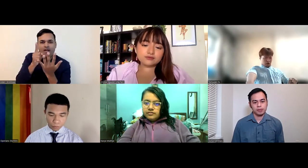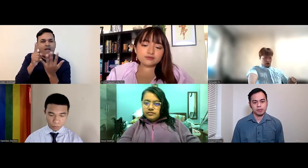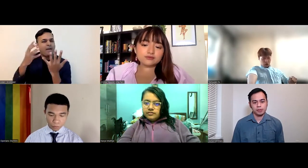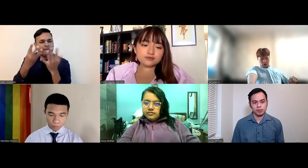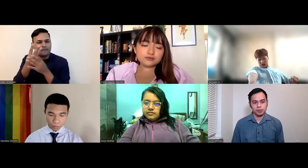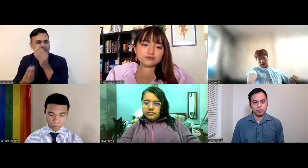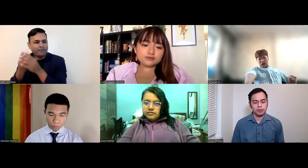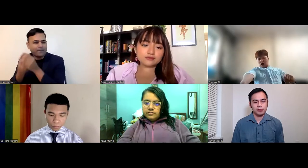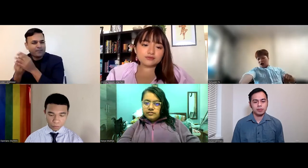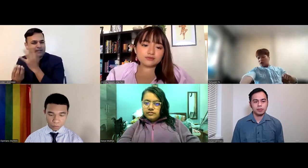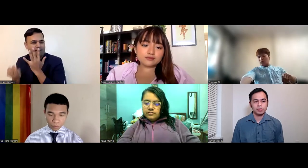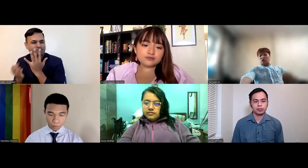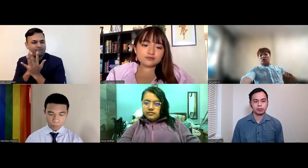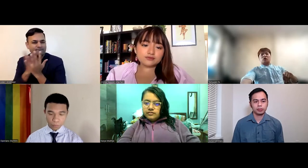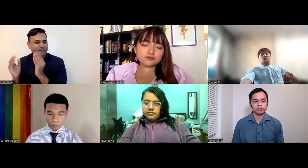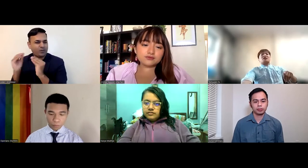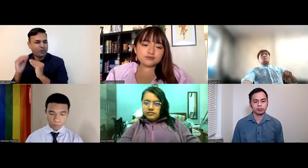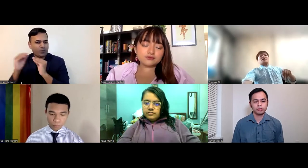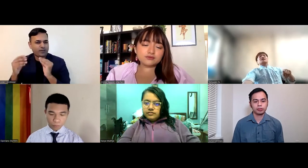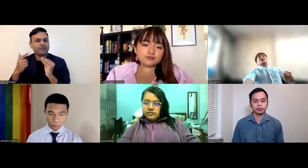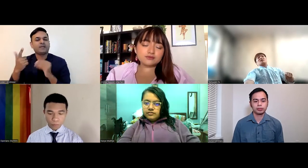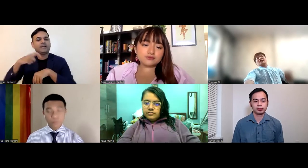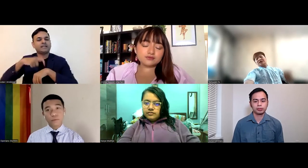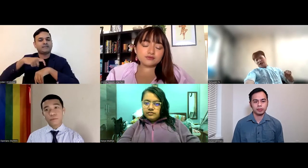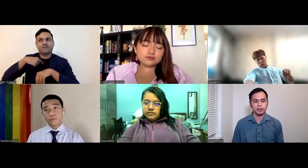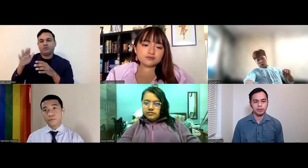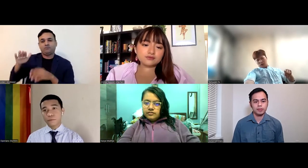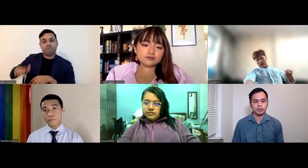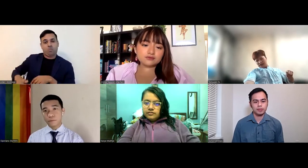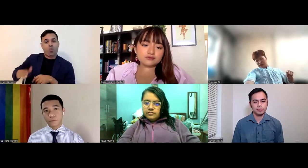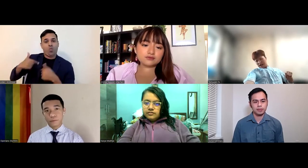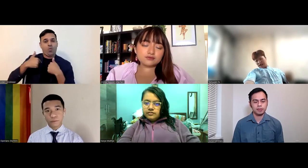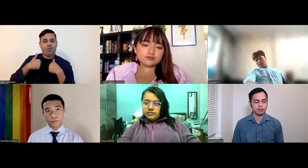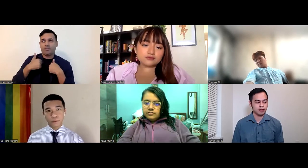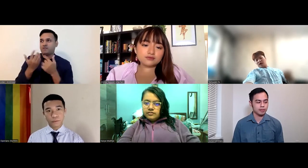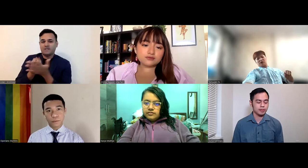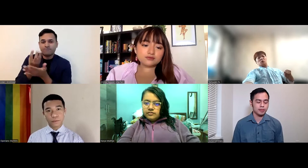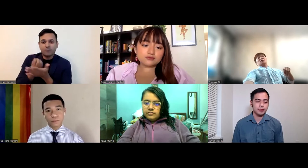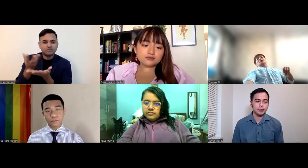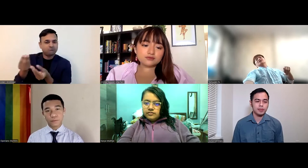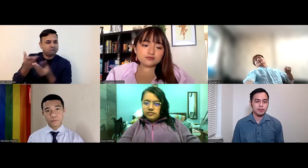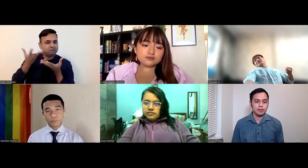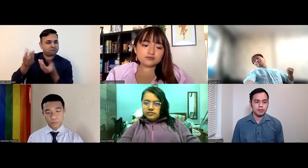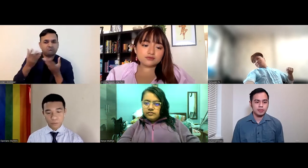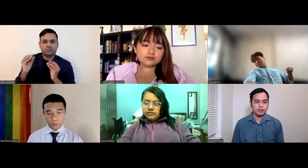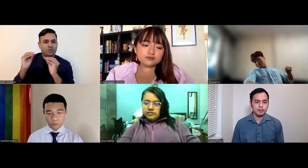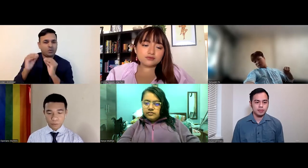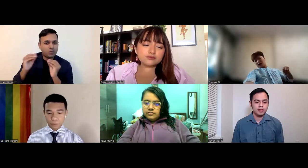And then the special education schools also had their